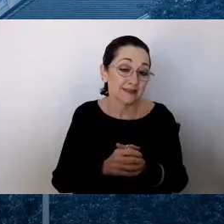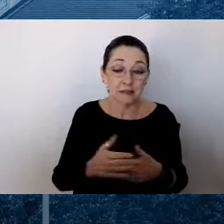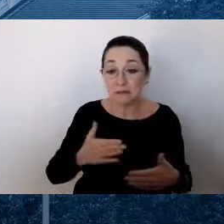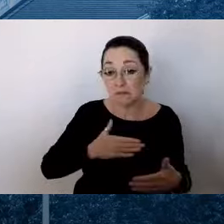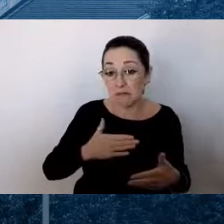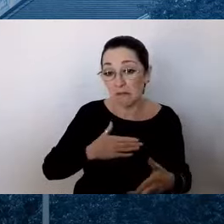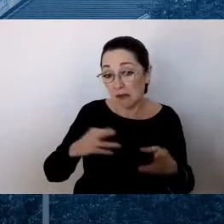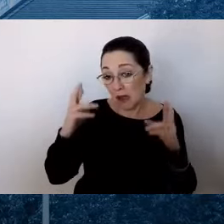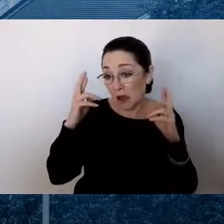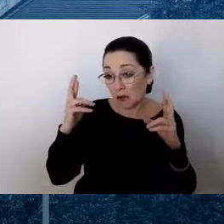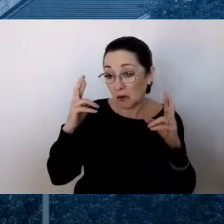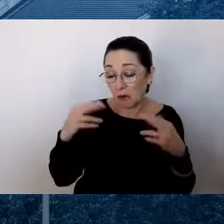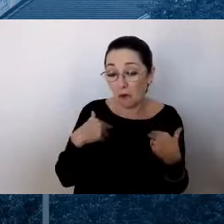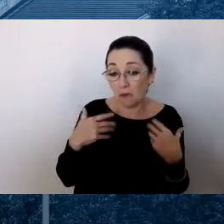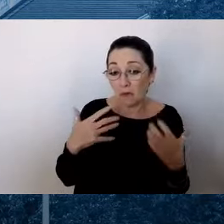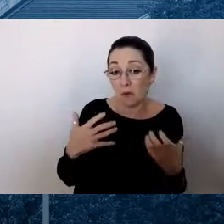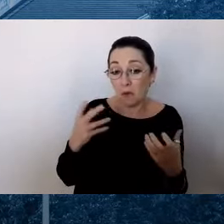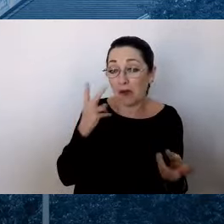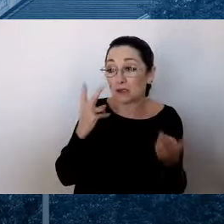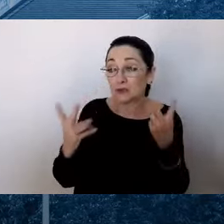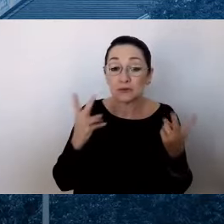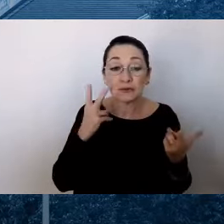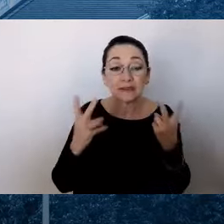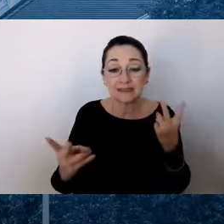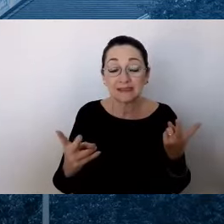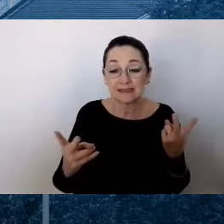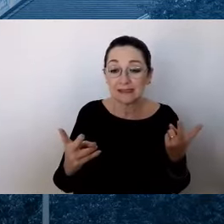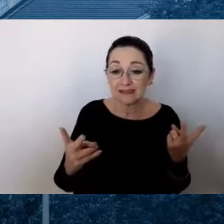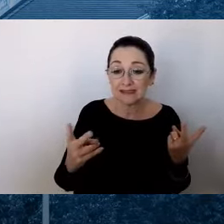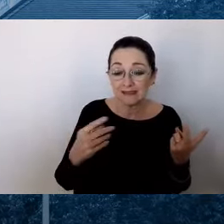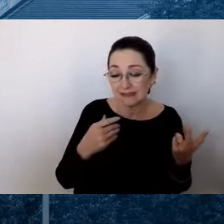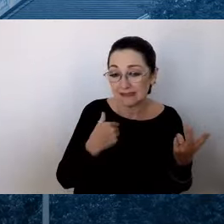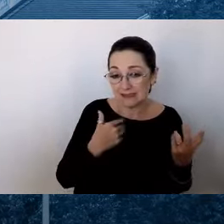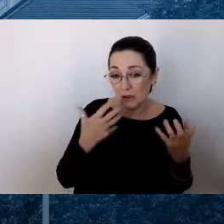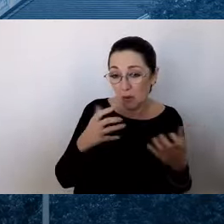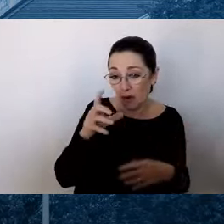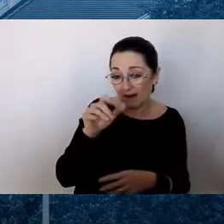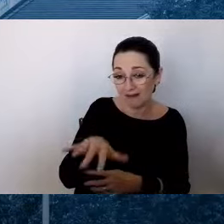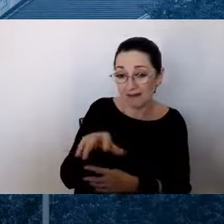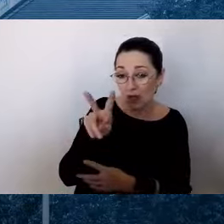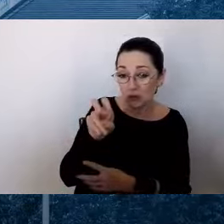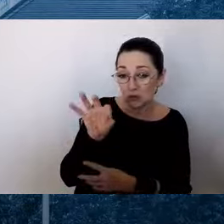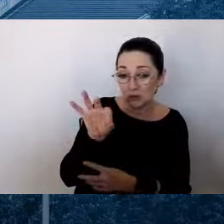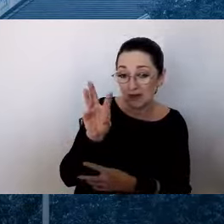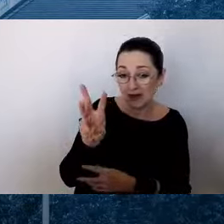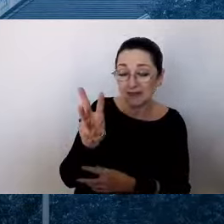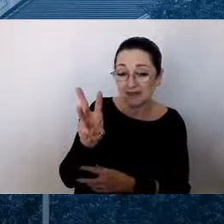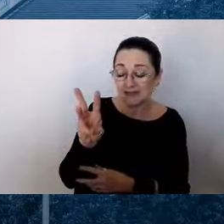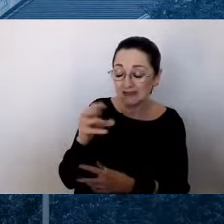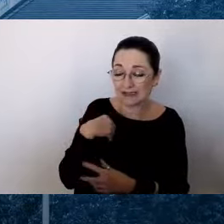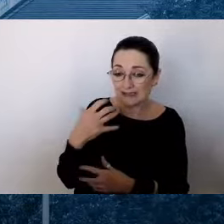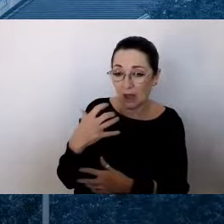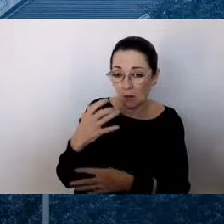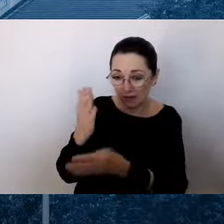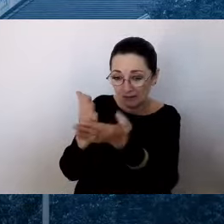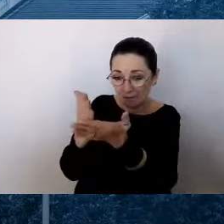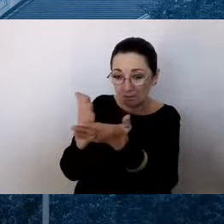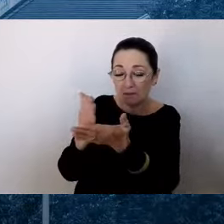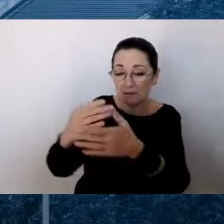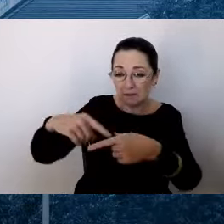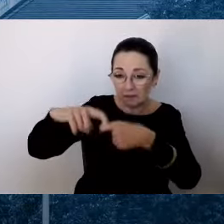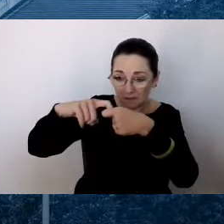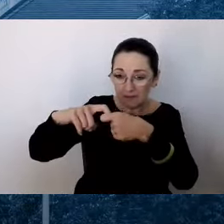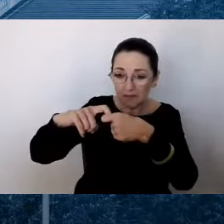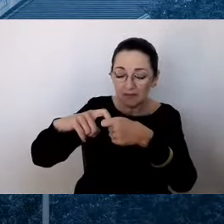see happen, which is that to peak right there where we are at 296 and start going down the other way. Dr. Rattay,